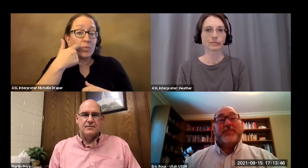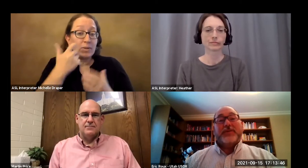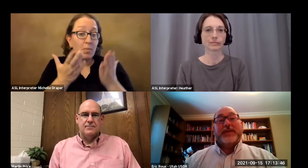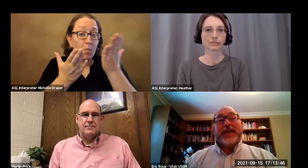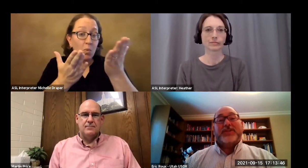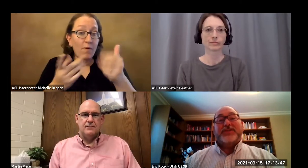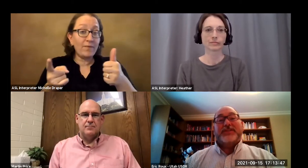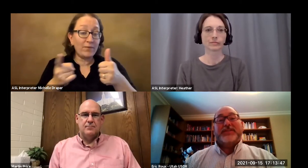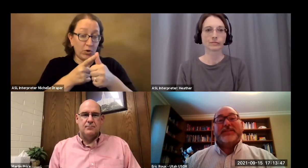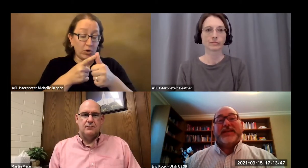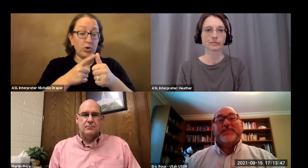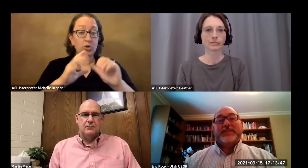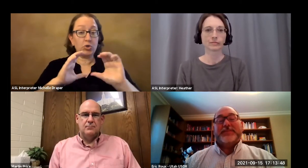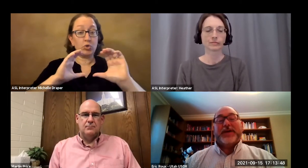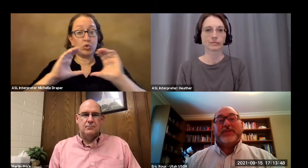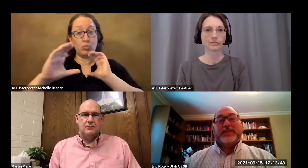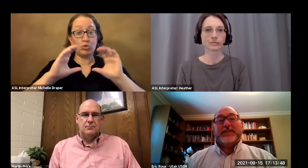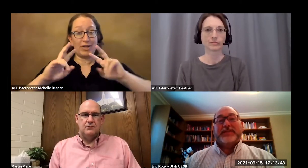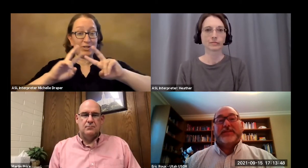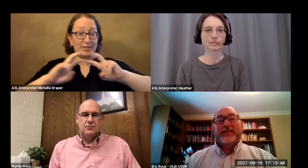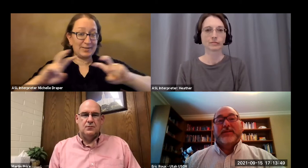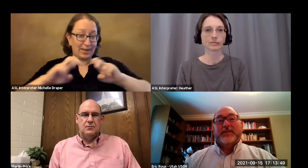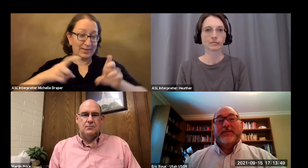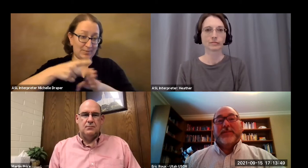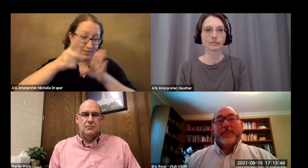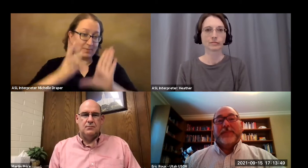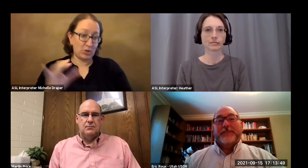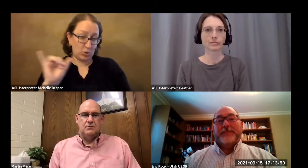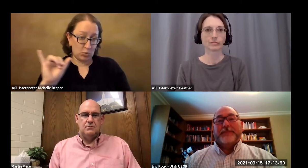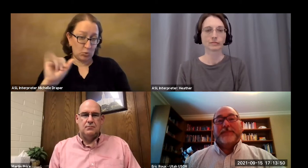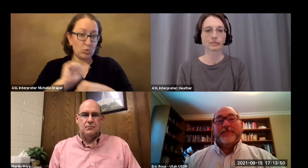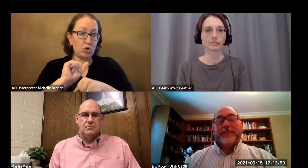first communications assessment specialist.